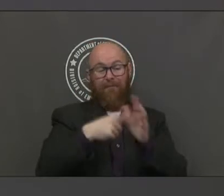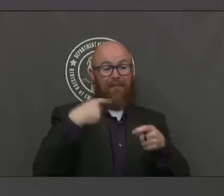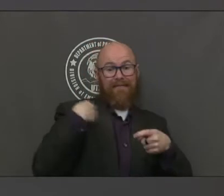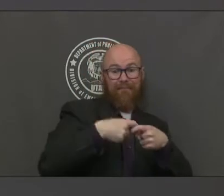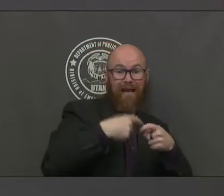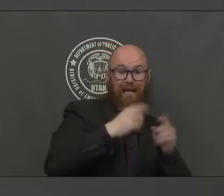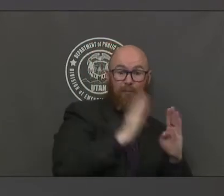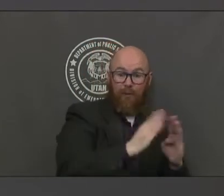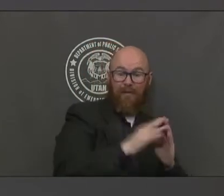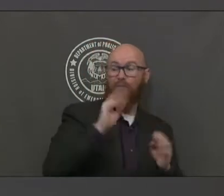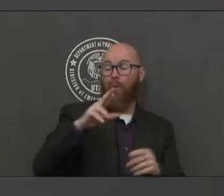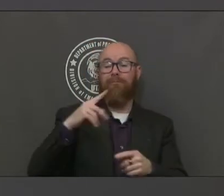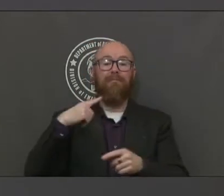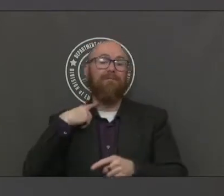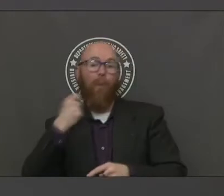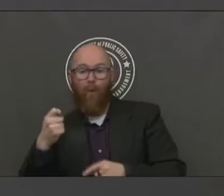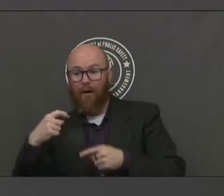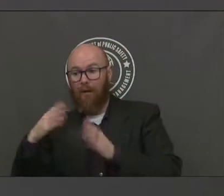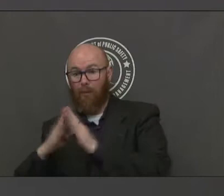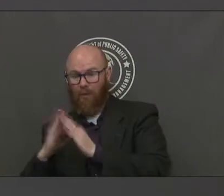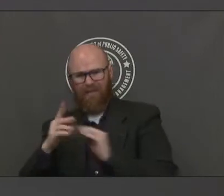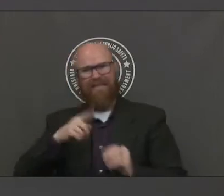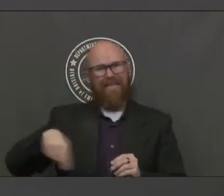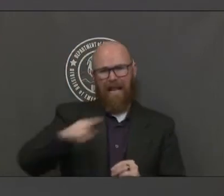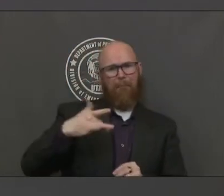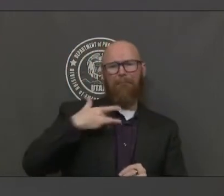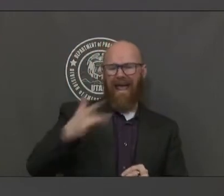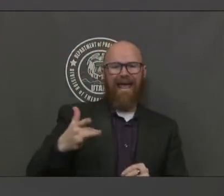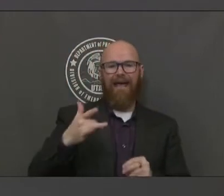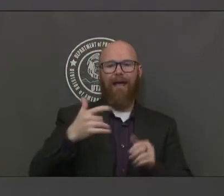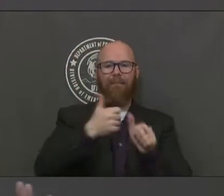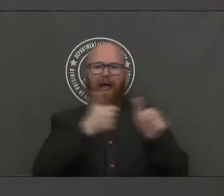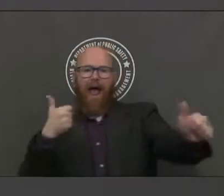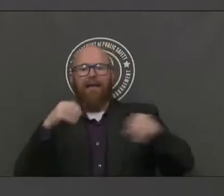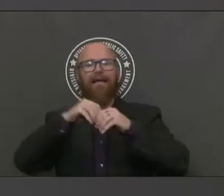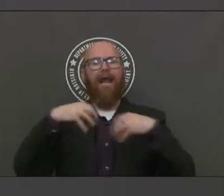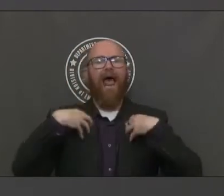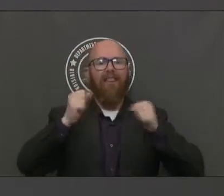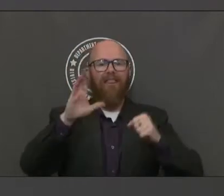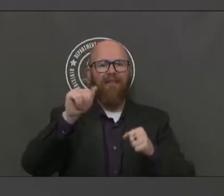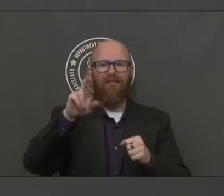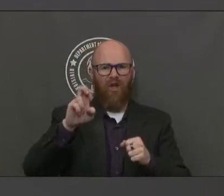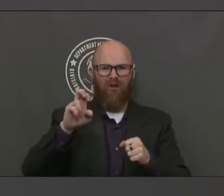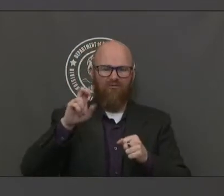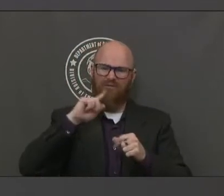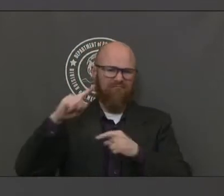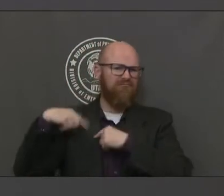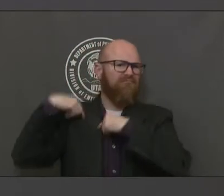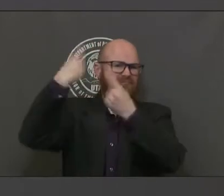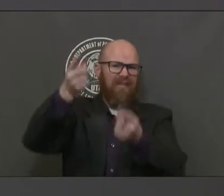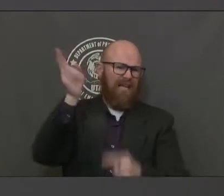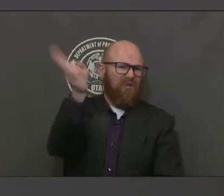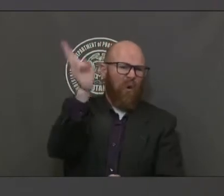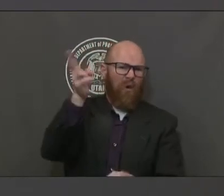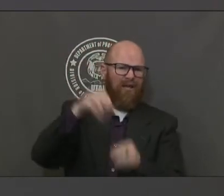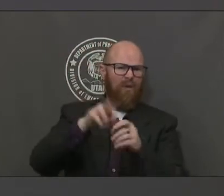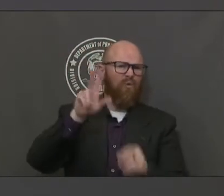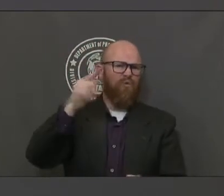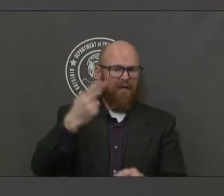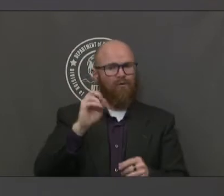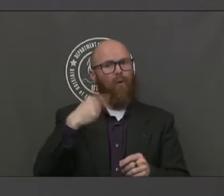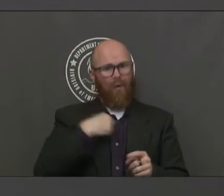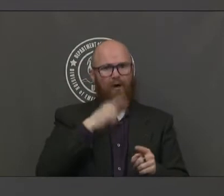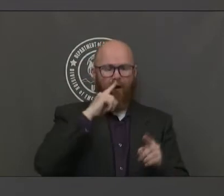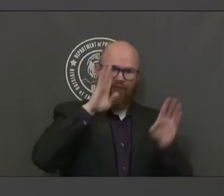else that we're doing. And we have an entire plan. We'll be sharing it next week. It's already been implemented, but we'll be sharing the contours